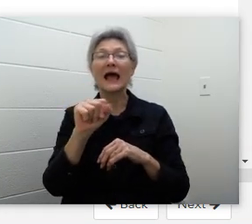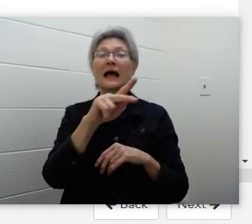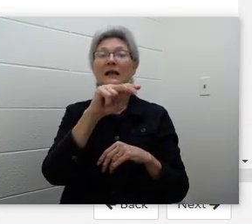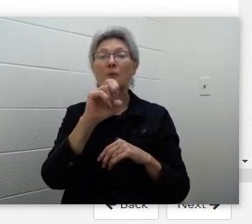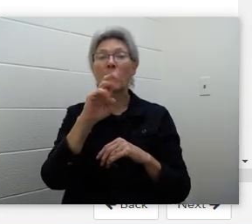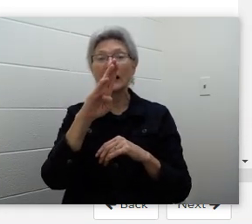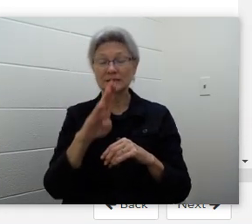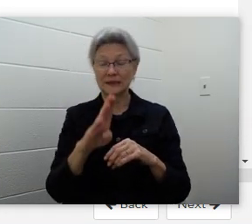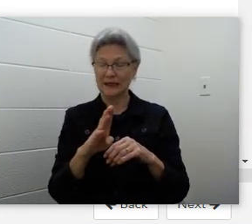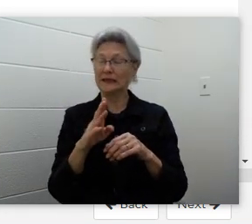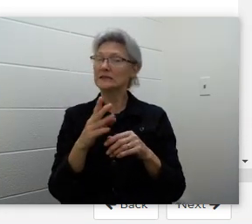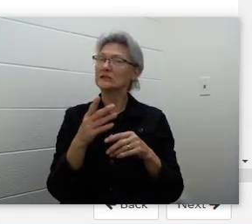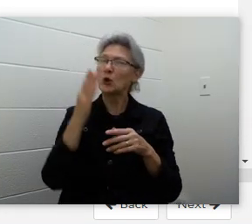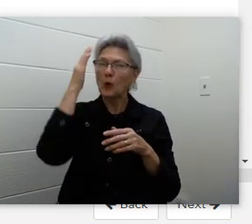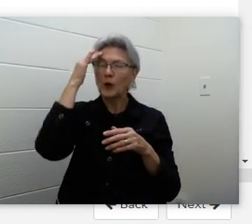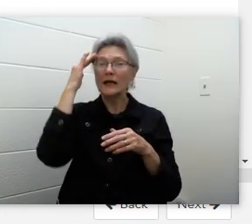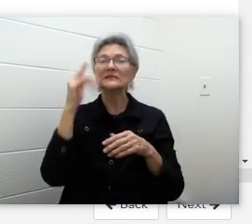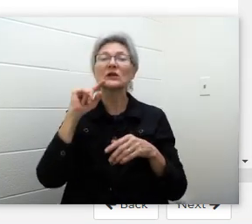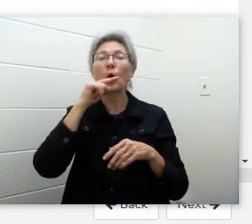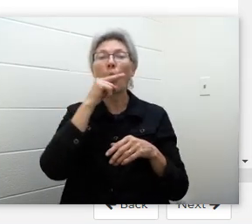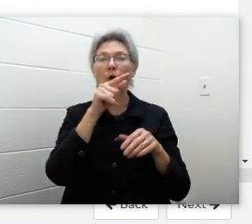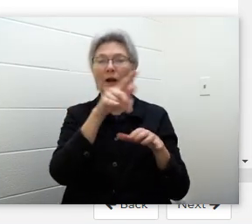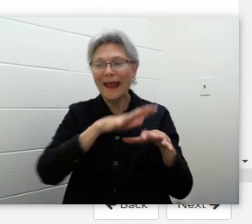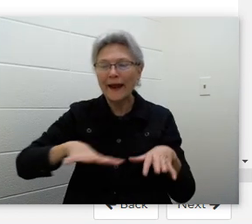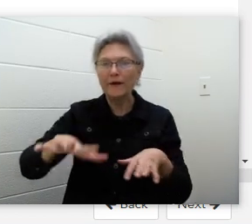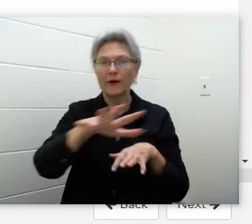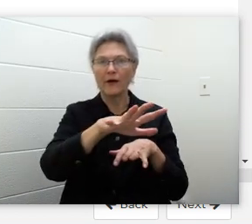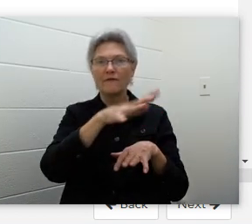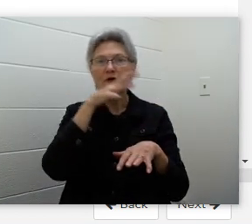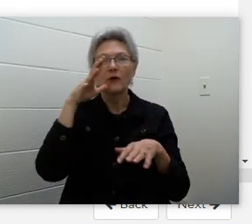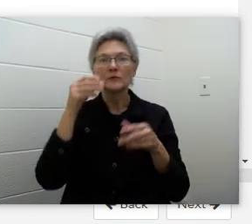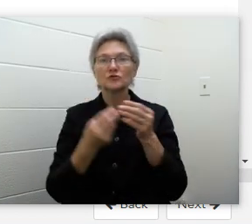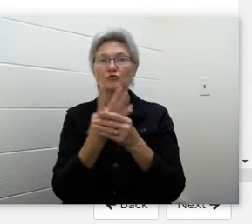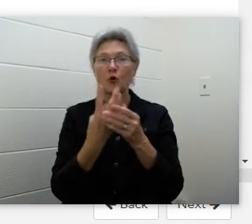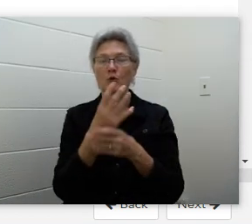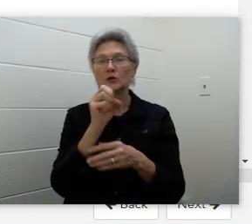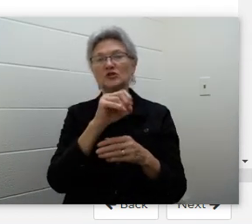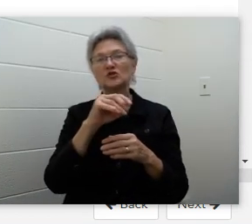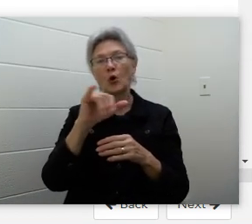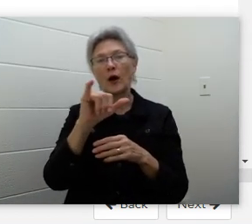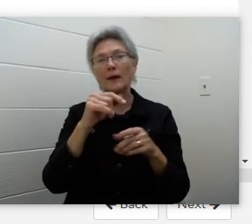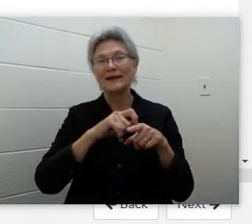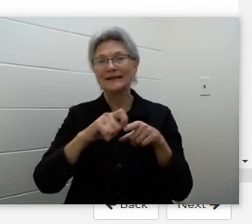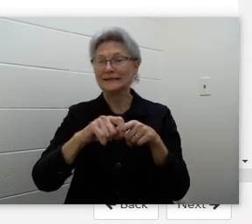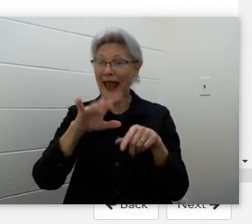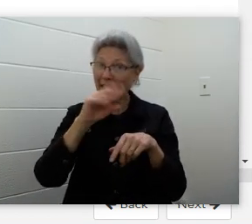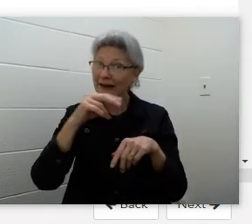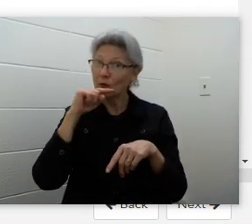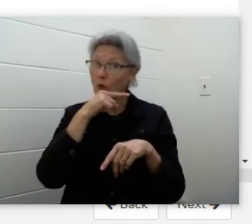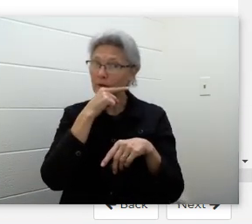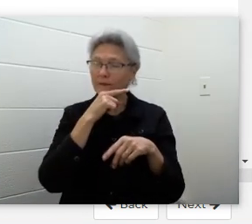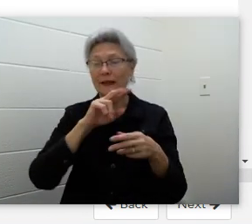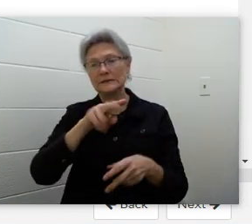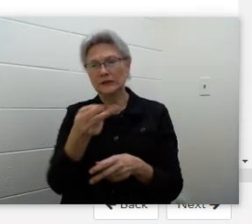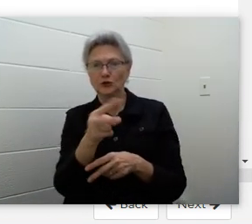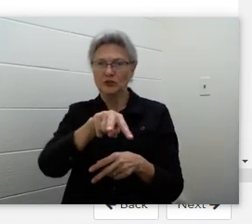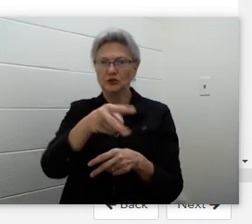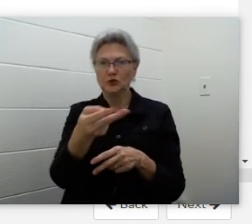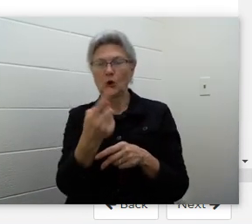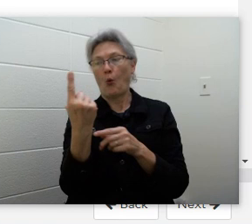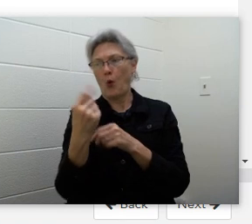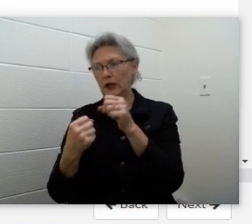Belt. Farmers in this area grow soybeans as well as corn. Often they switch between the two crops, growing